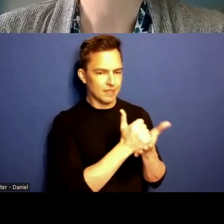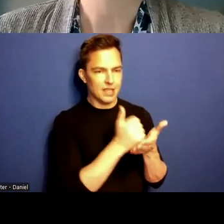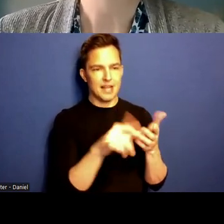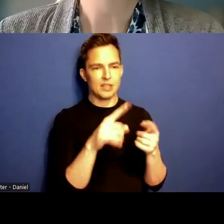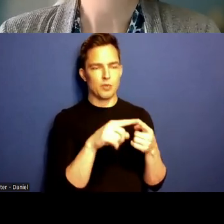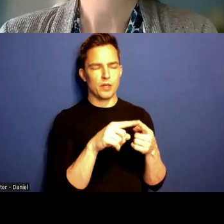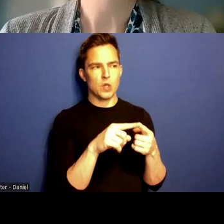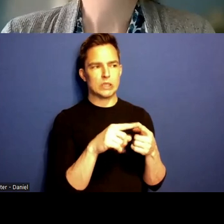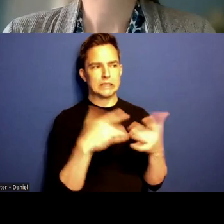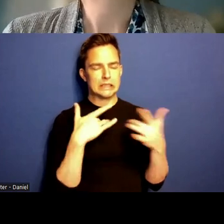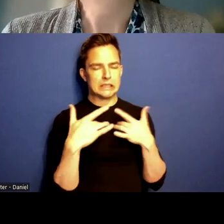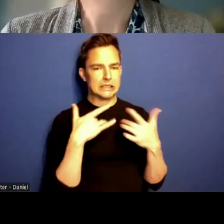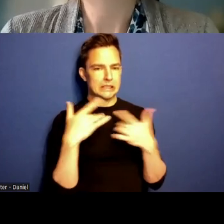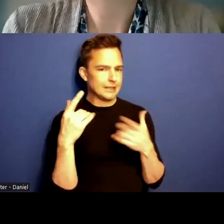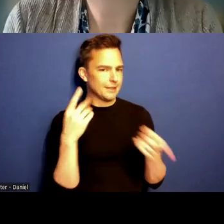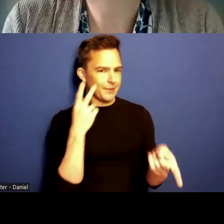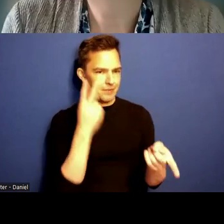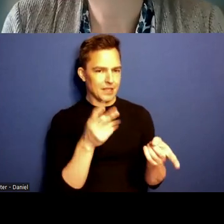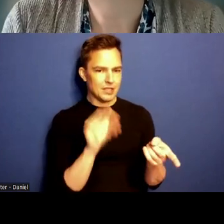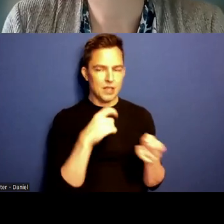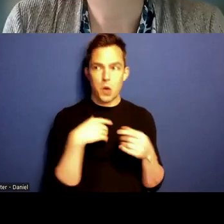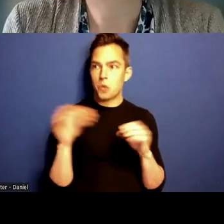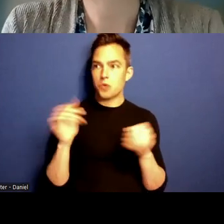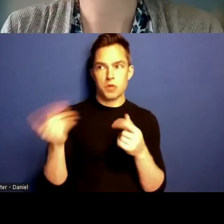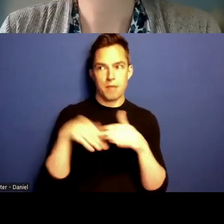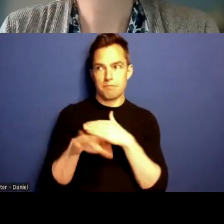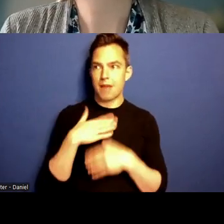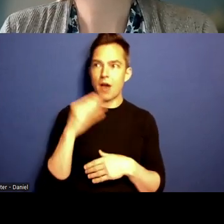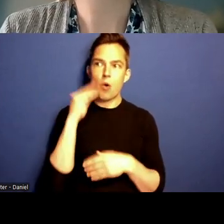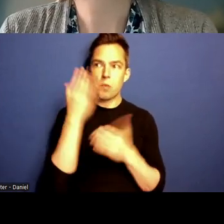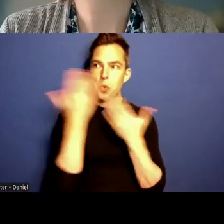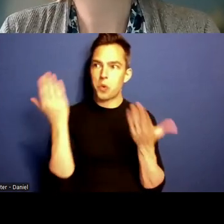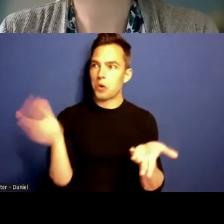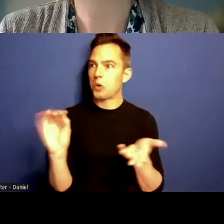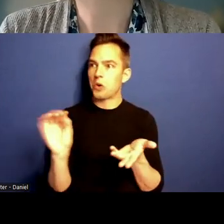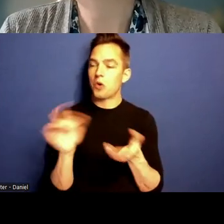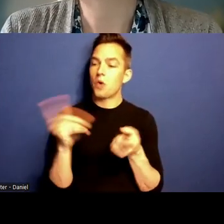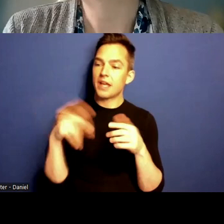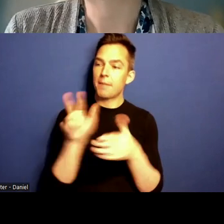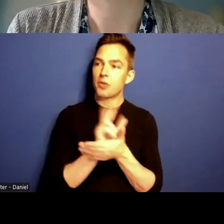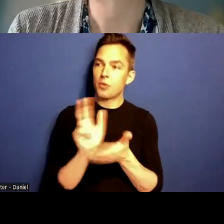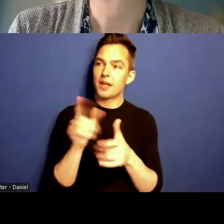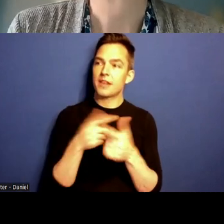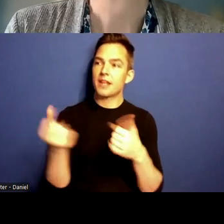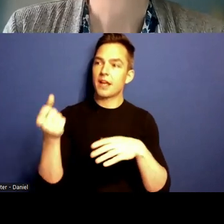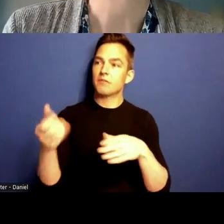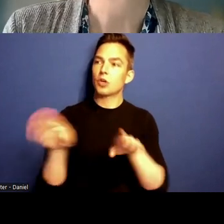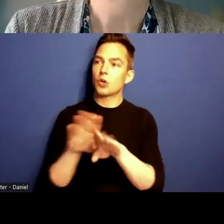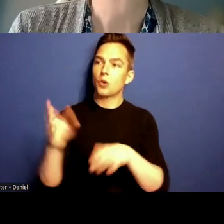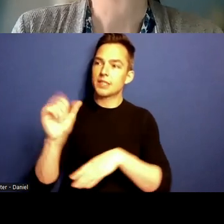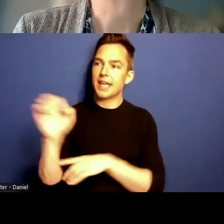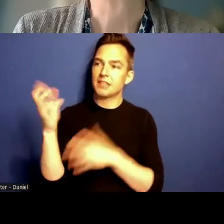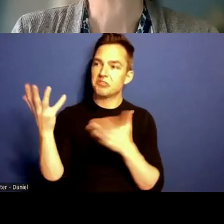off, when you hear a child say, I didn't have anyone come into my home, or they came in for about 3 weeks and then they closed their case. Next